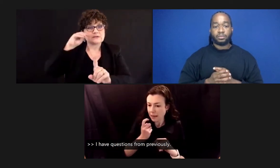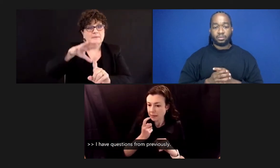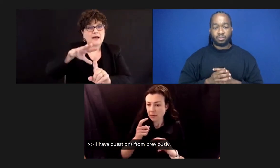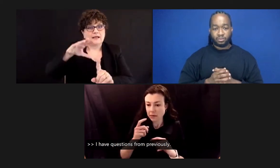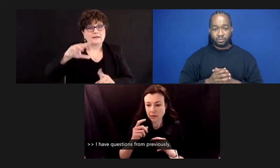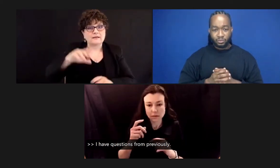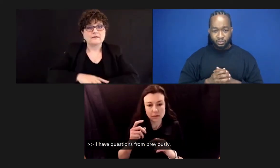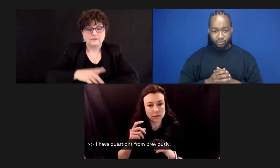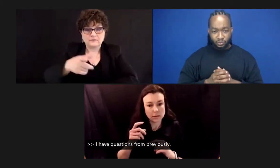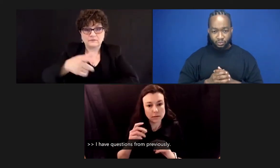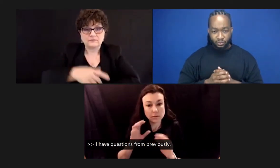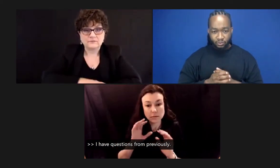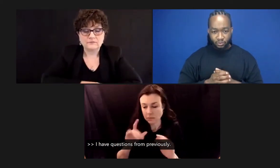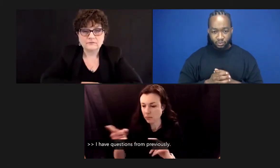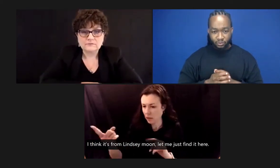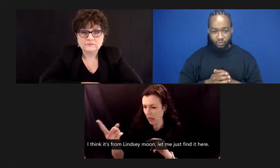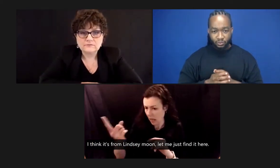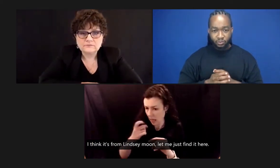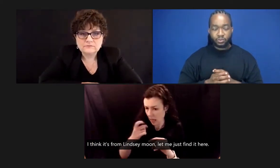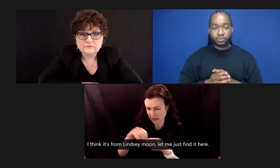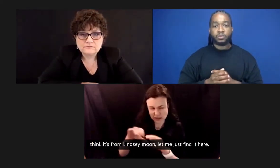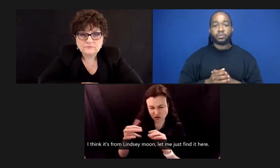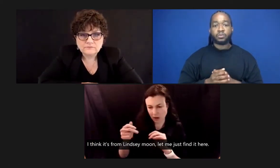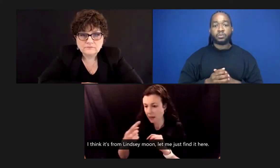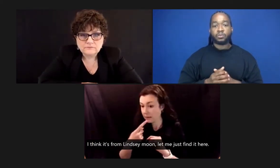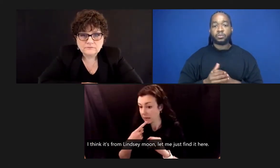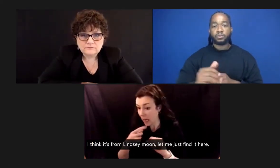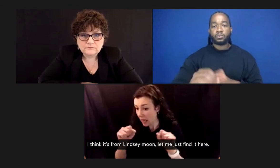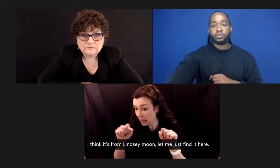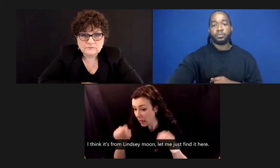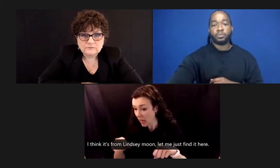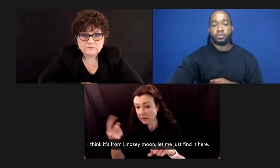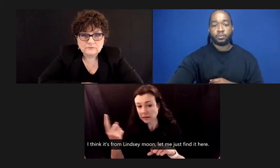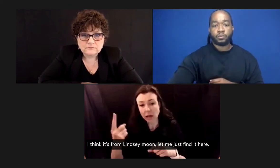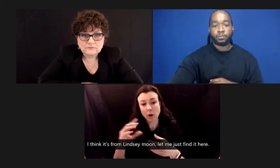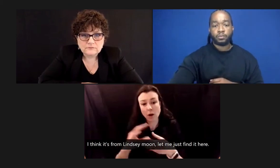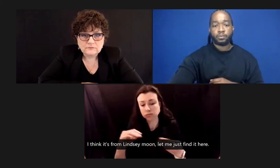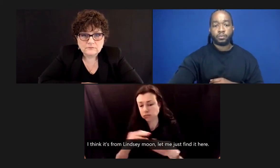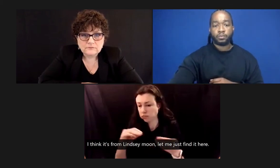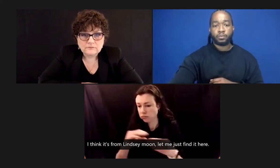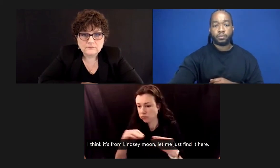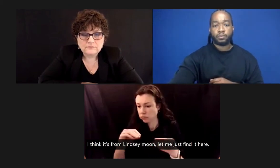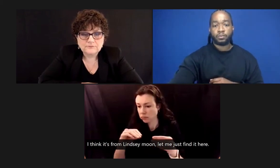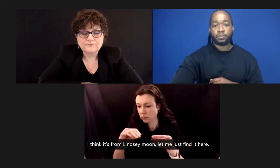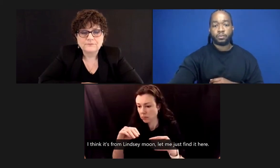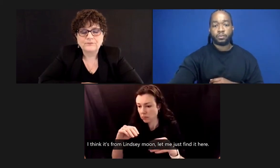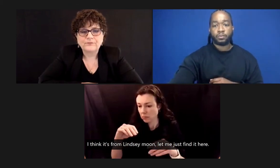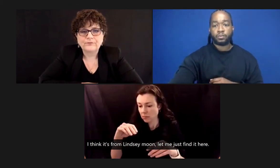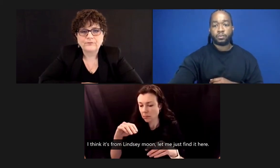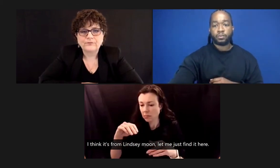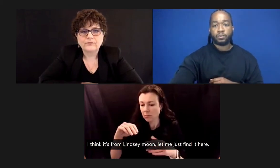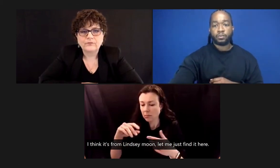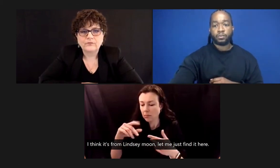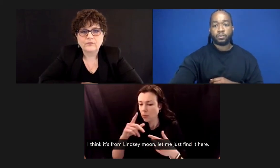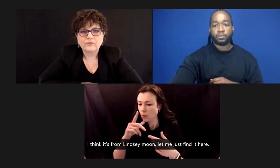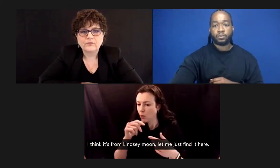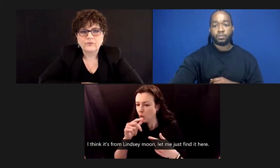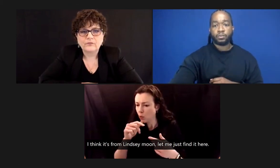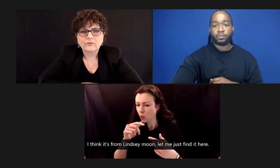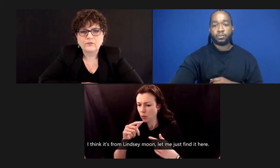So Lindsay Moon has asked, I'm sorry, go ahead. Lindsay Moon had just said, can someone